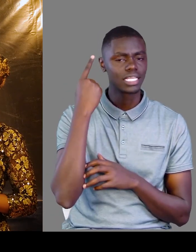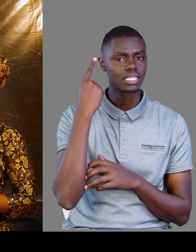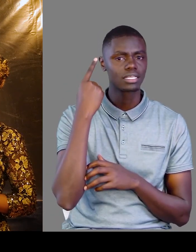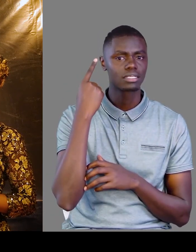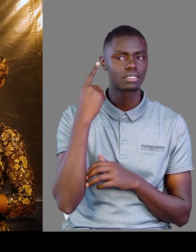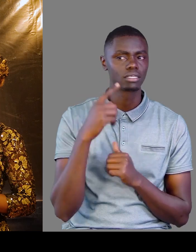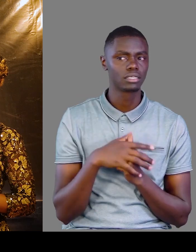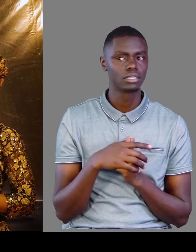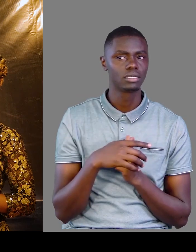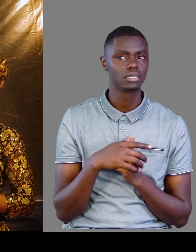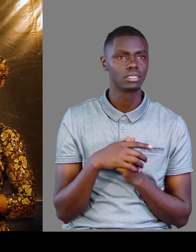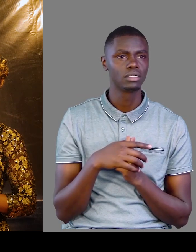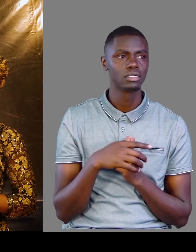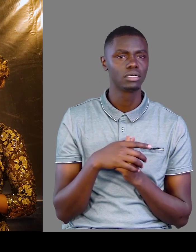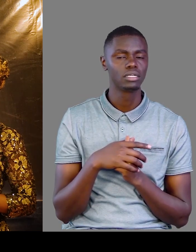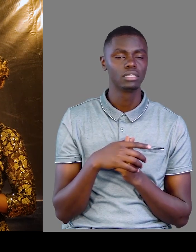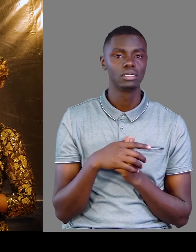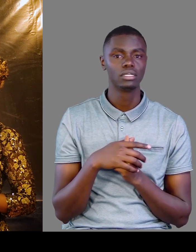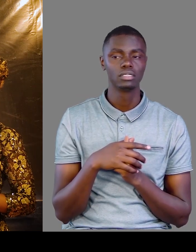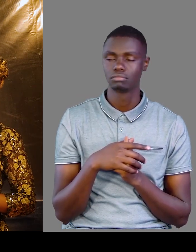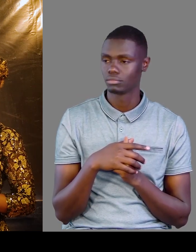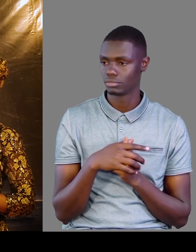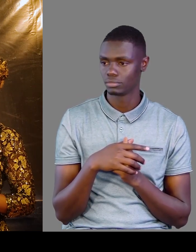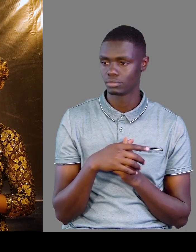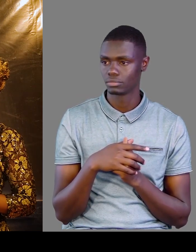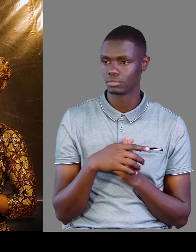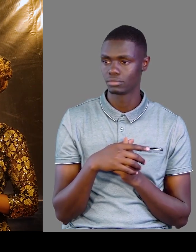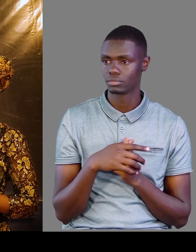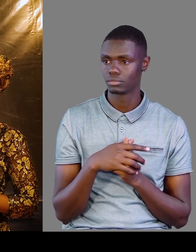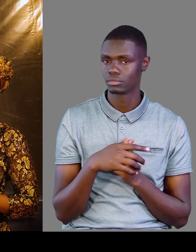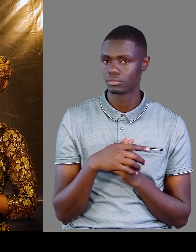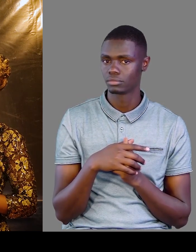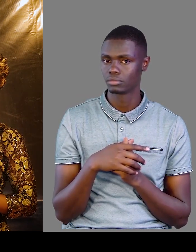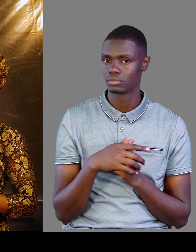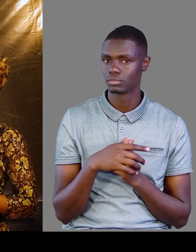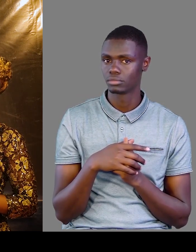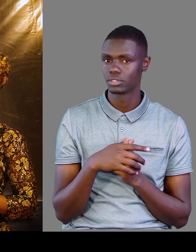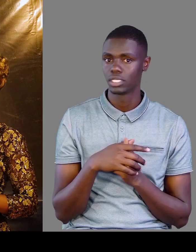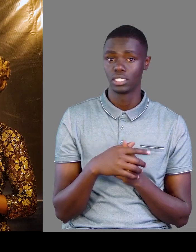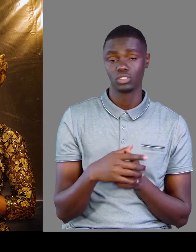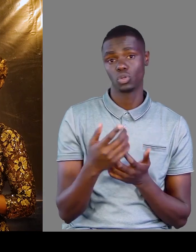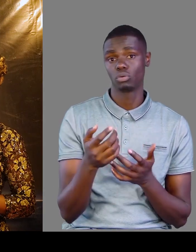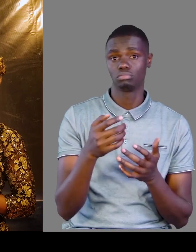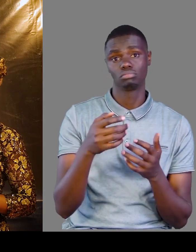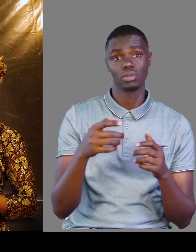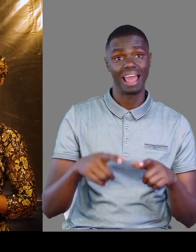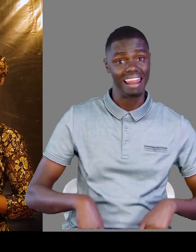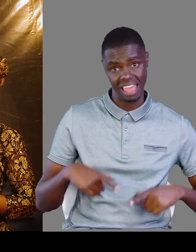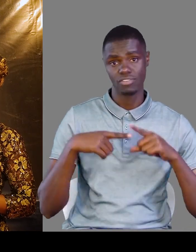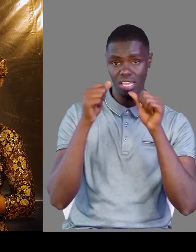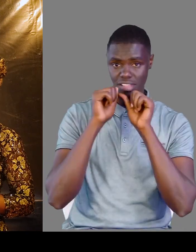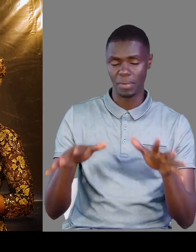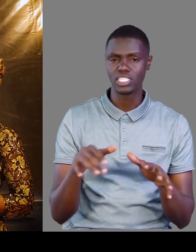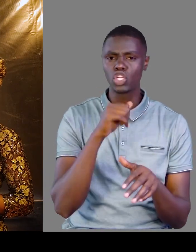means. You got into an accident today. One of the blessings you should count on is, are you still alive? That's a blessing. And not to